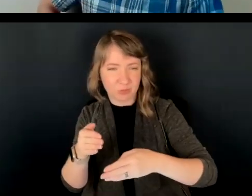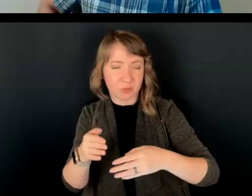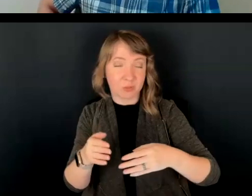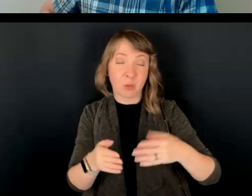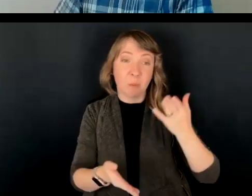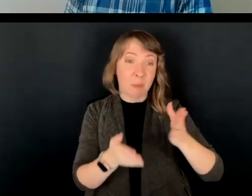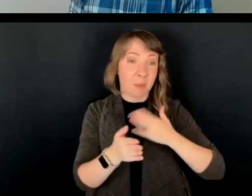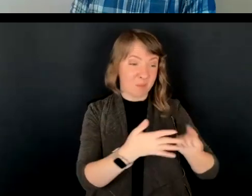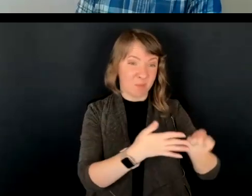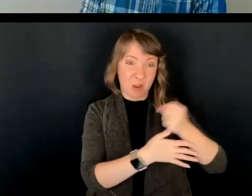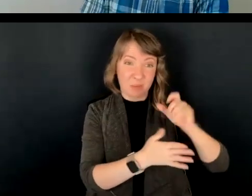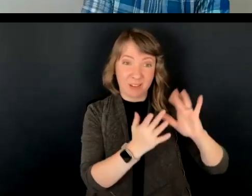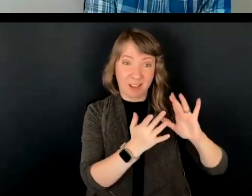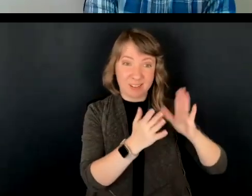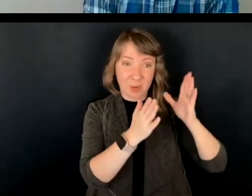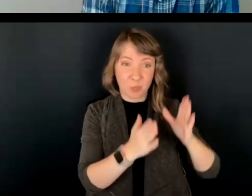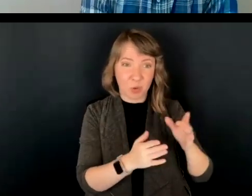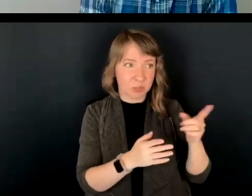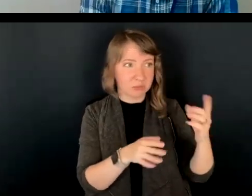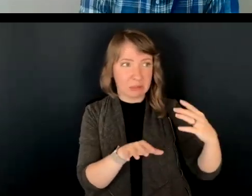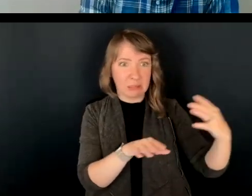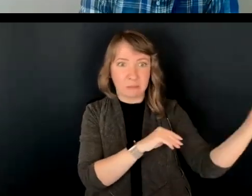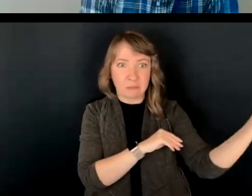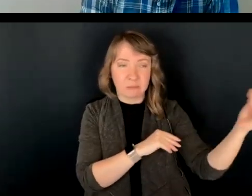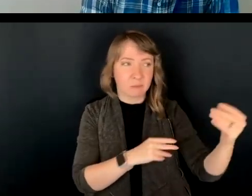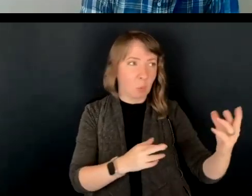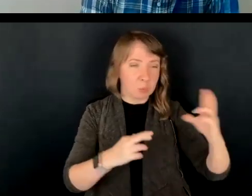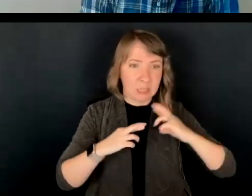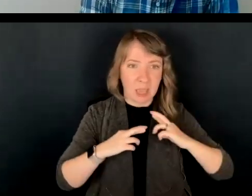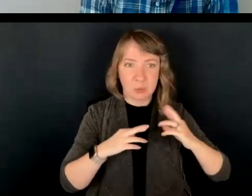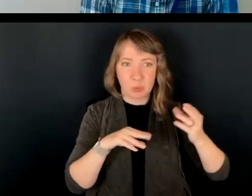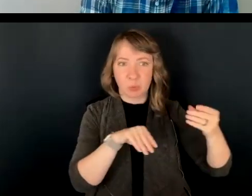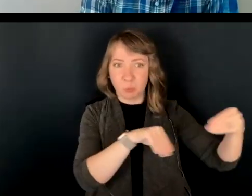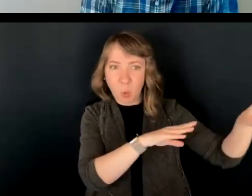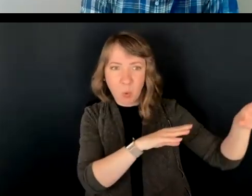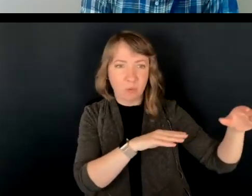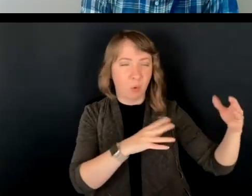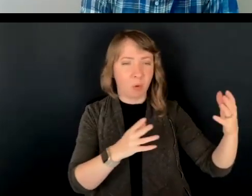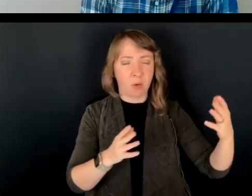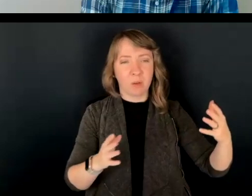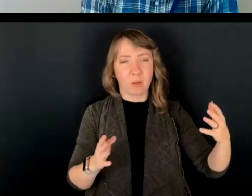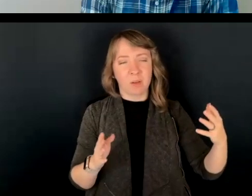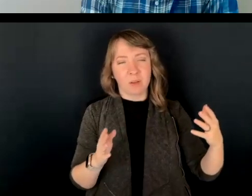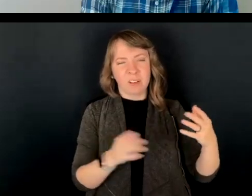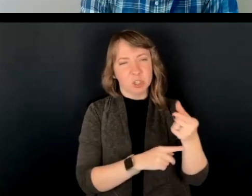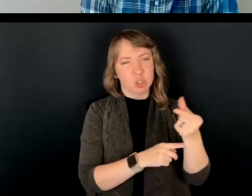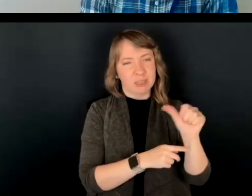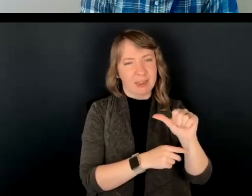leaving. It's not uncommon sometimes to have radio silence, is what G&A calls it,